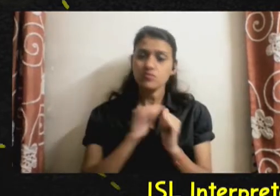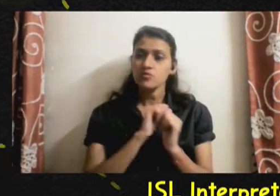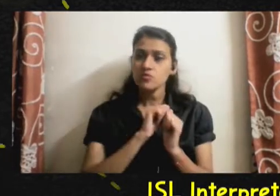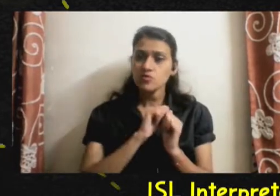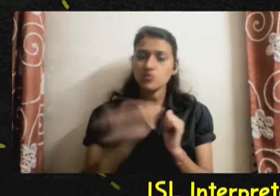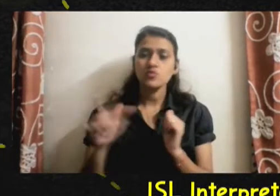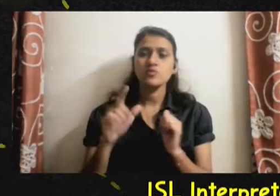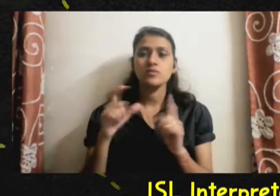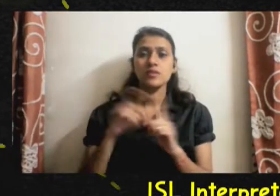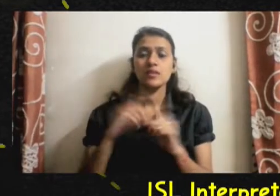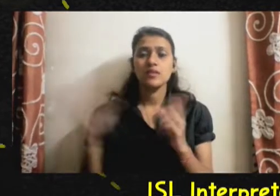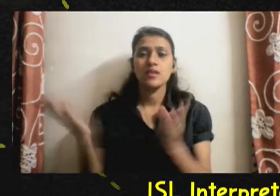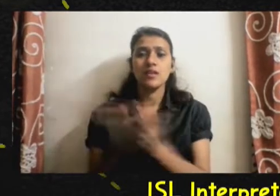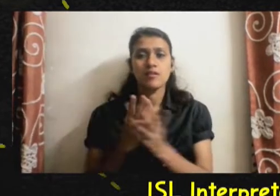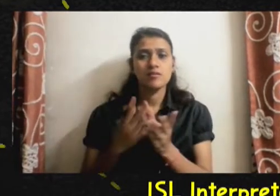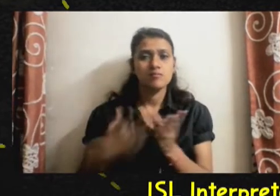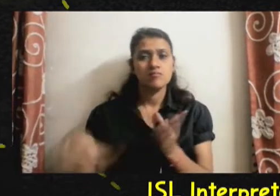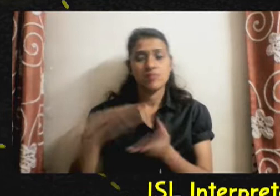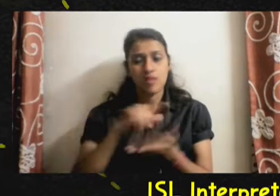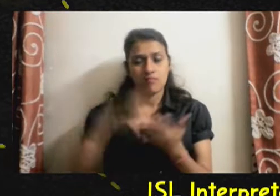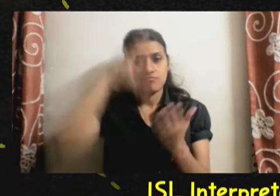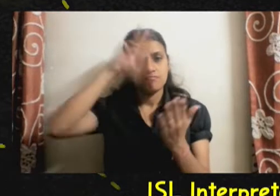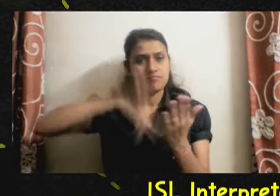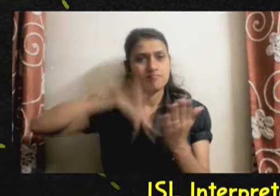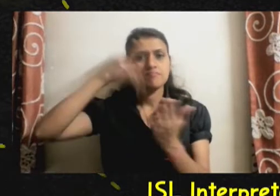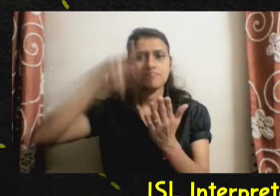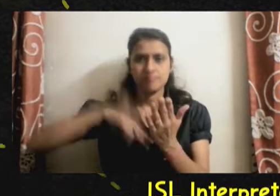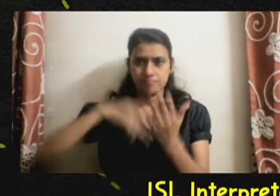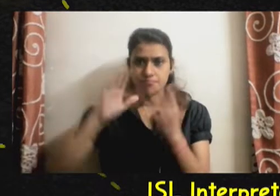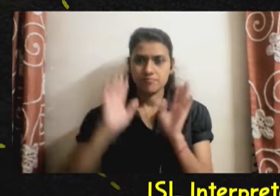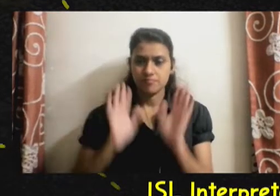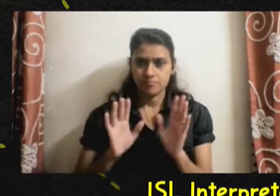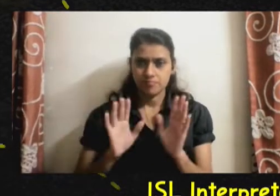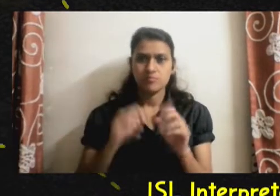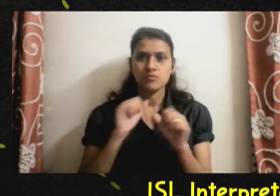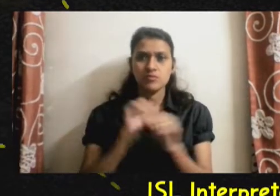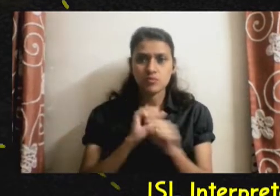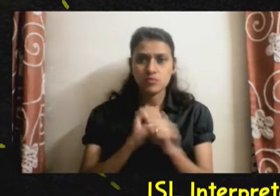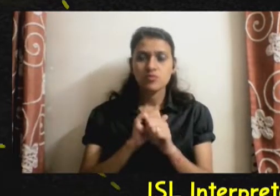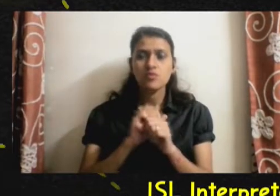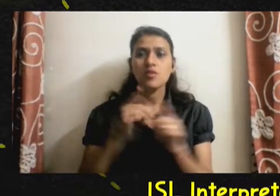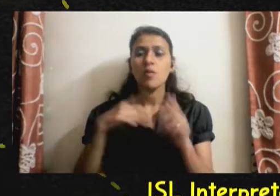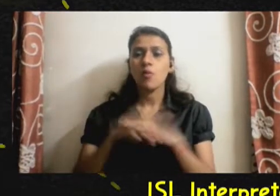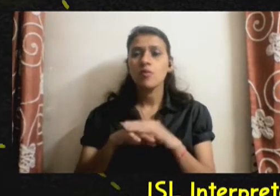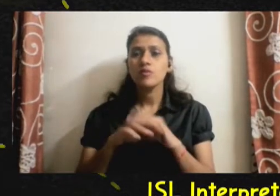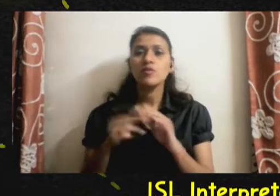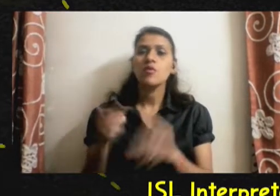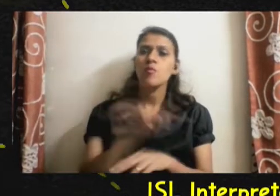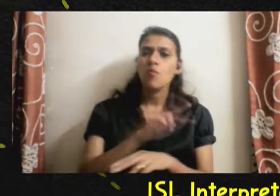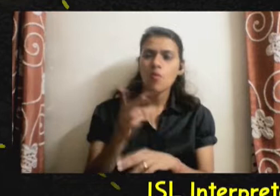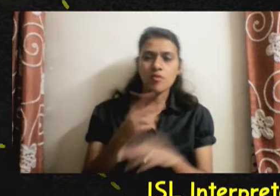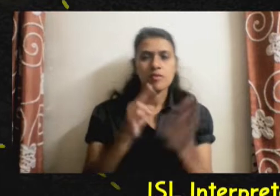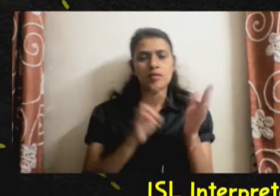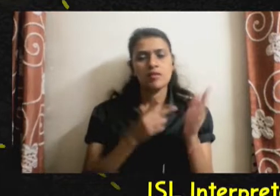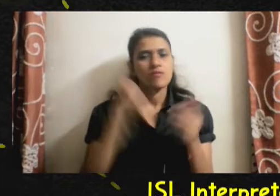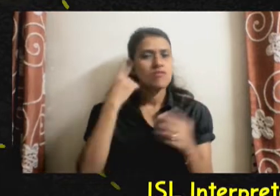this data is available, you can read it, and Quilt works at the kind of intersection of both for-profit and